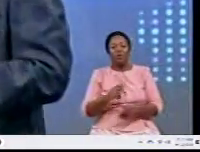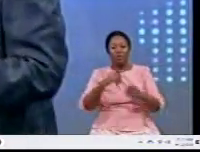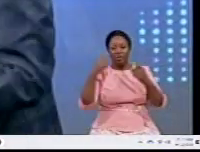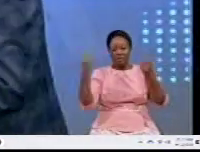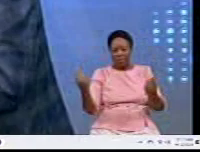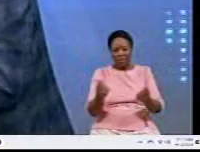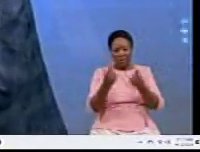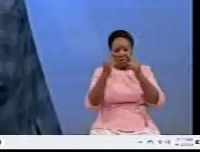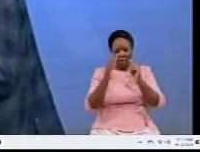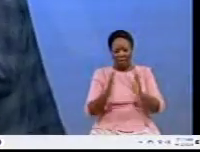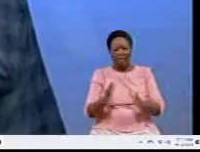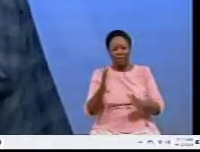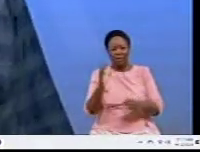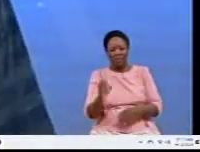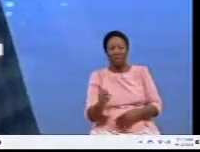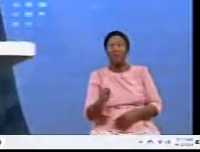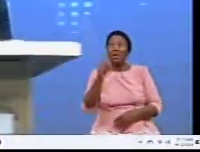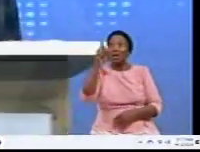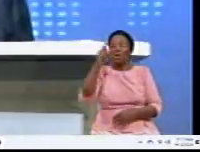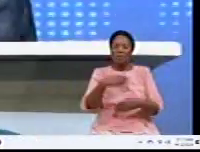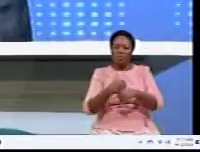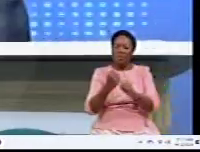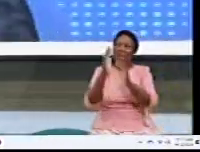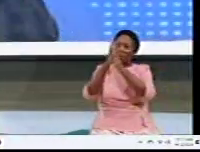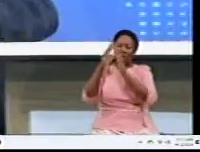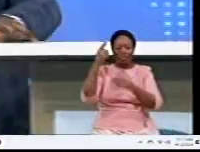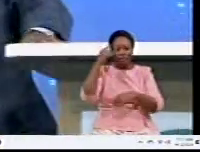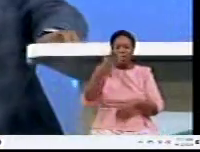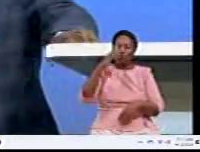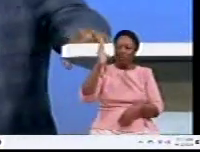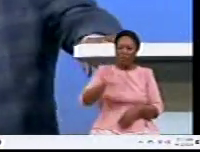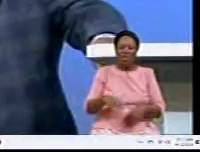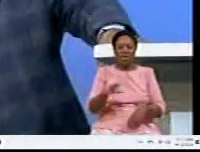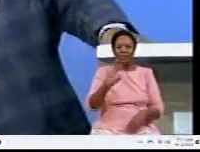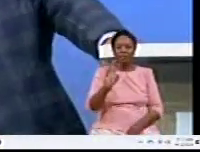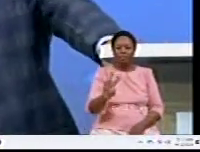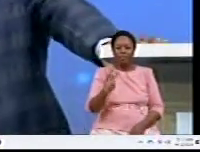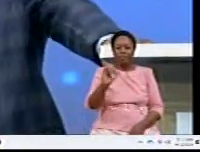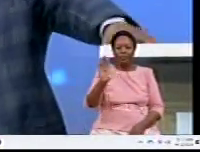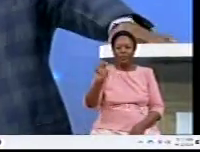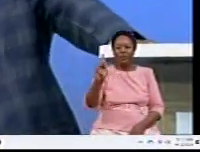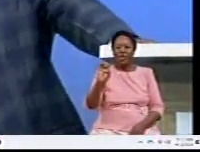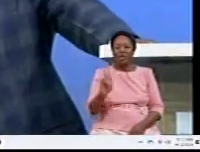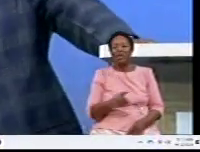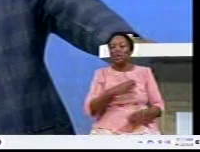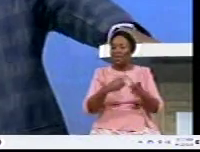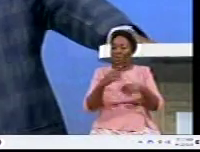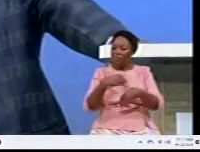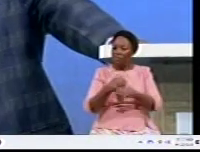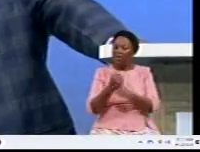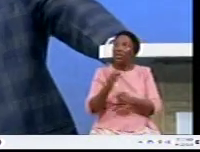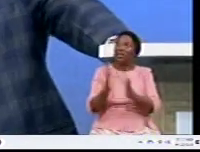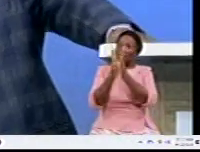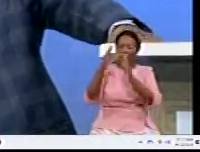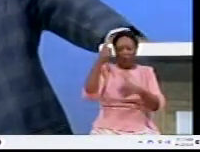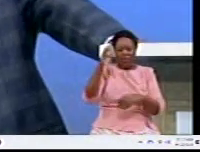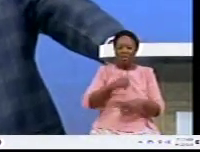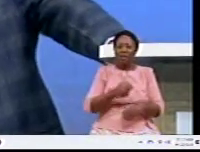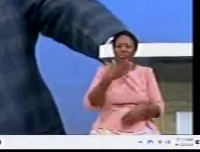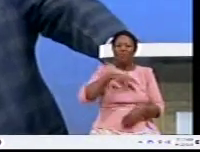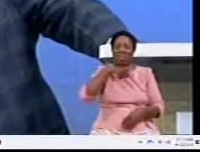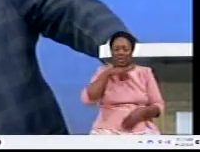transgressors. He made intercession for the wicked. He made intercession for the afflicted. He made